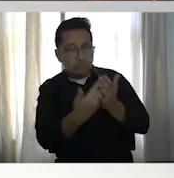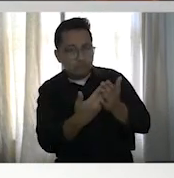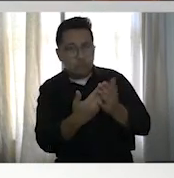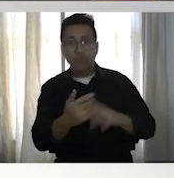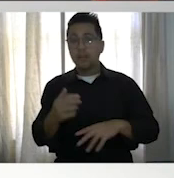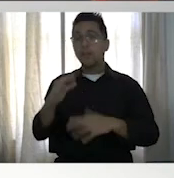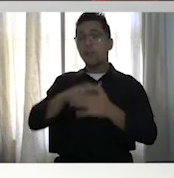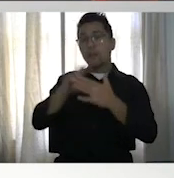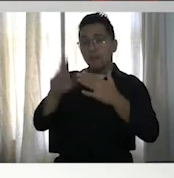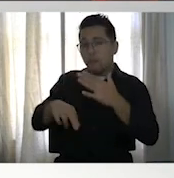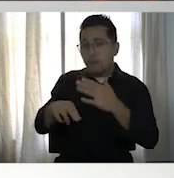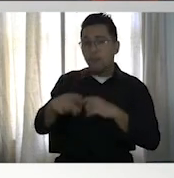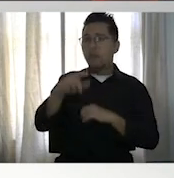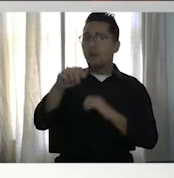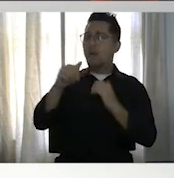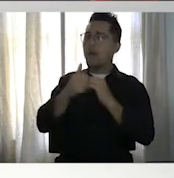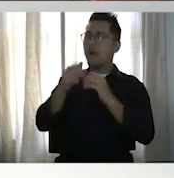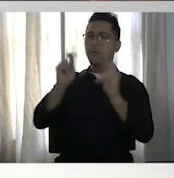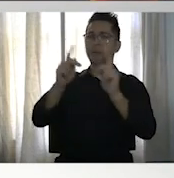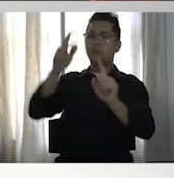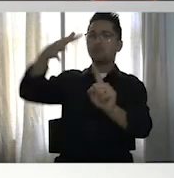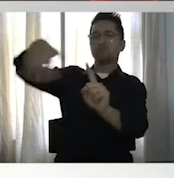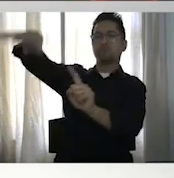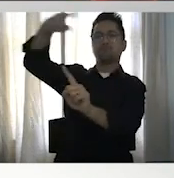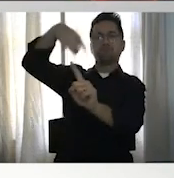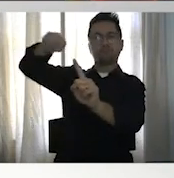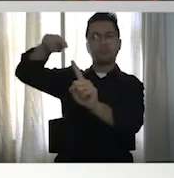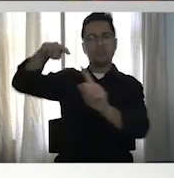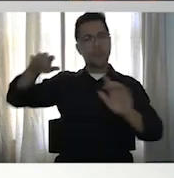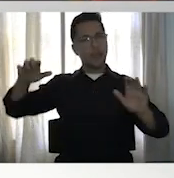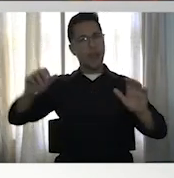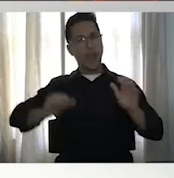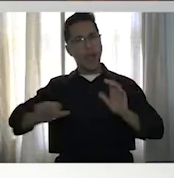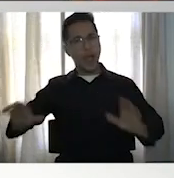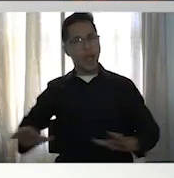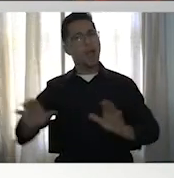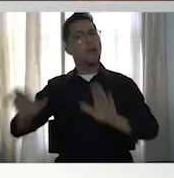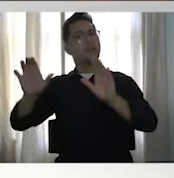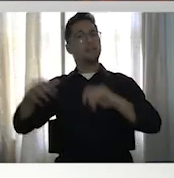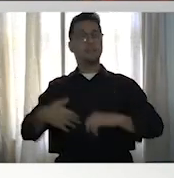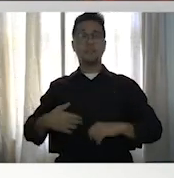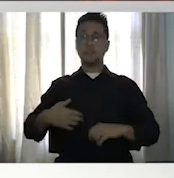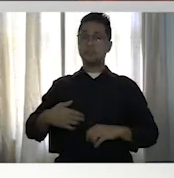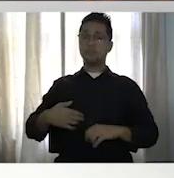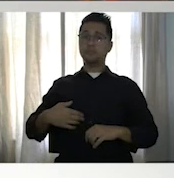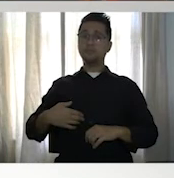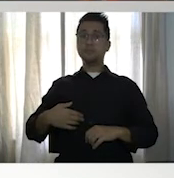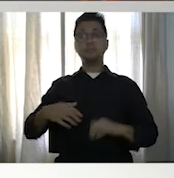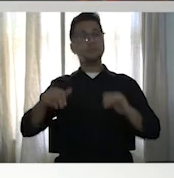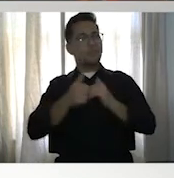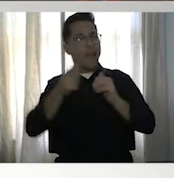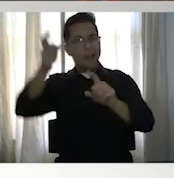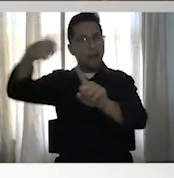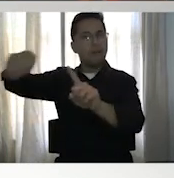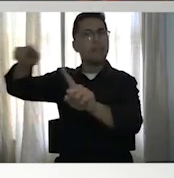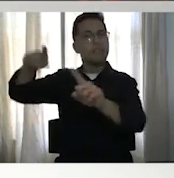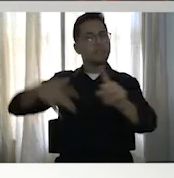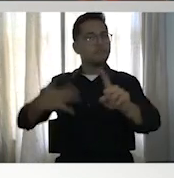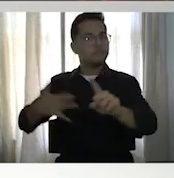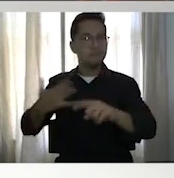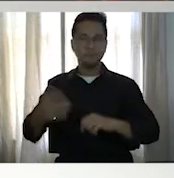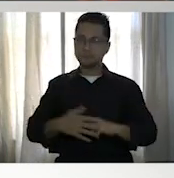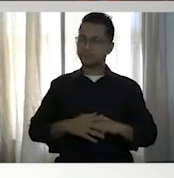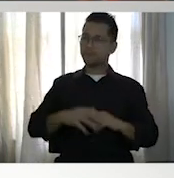a result, how did the people around him act? And as a result of, or how did they feel? How did